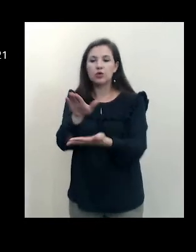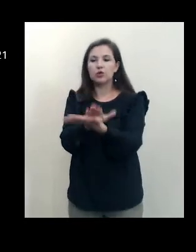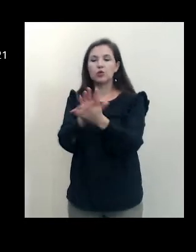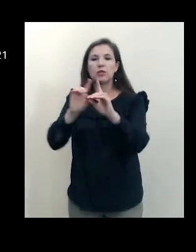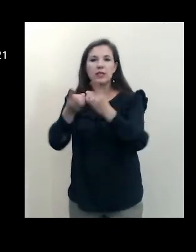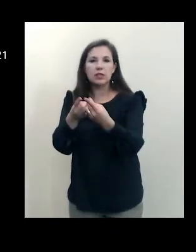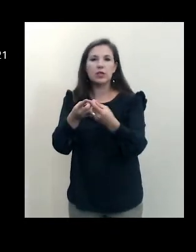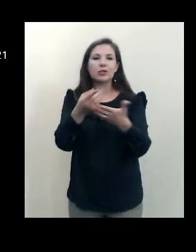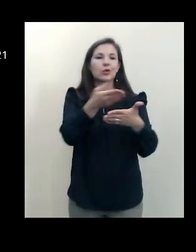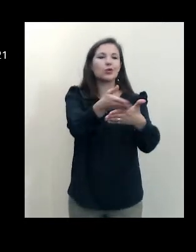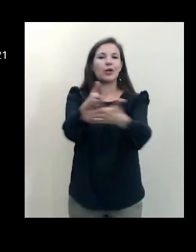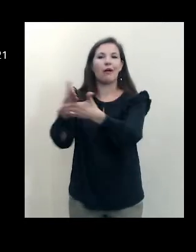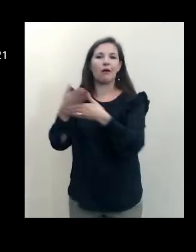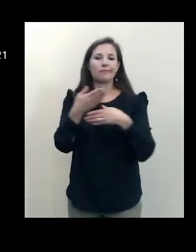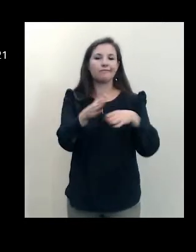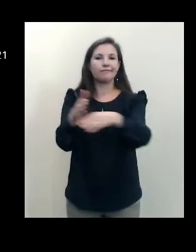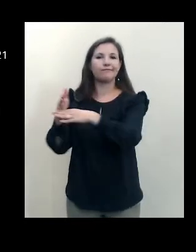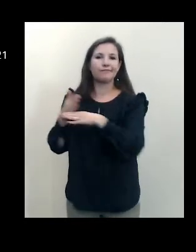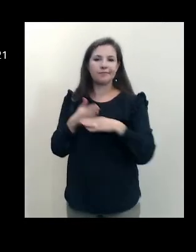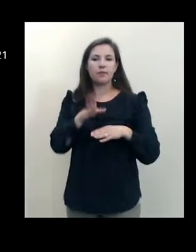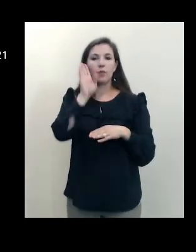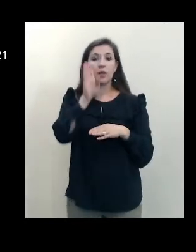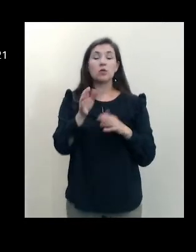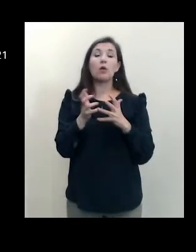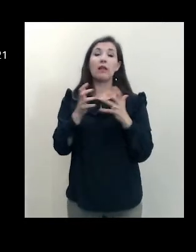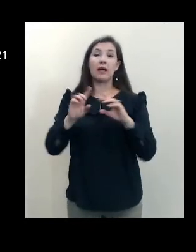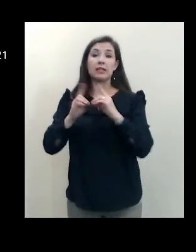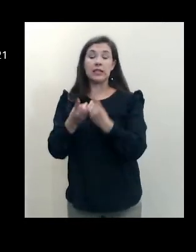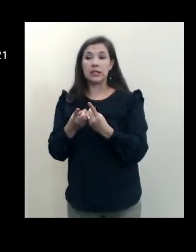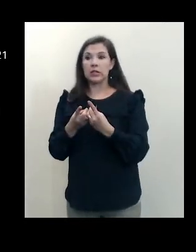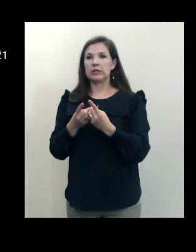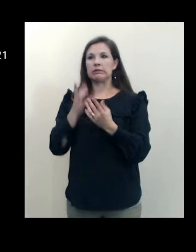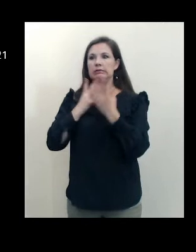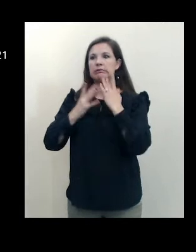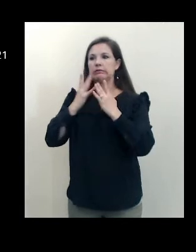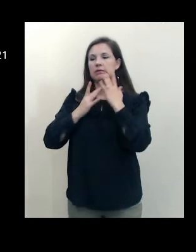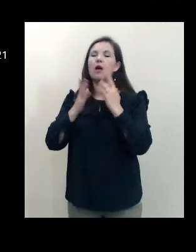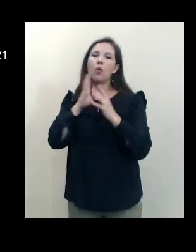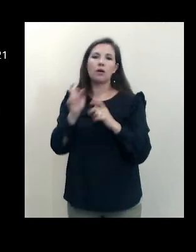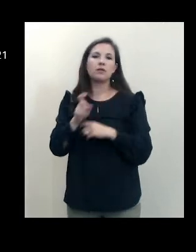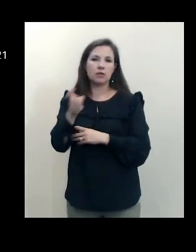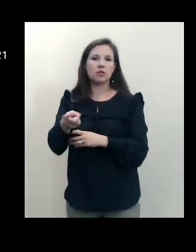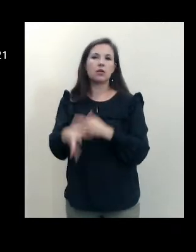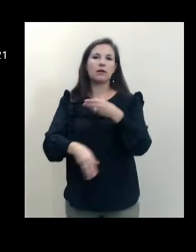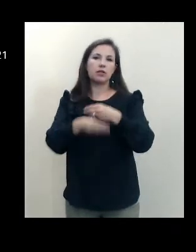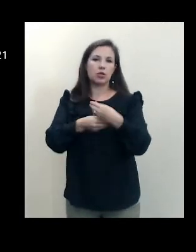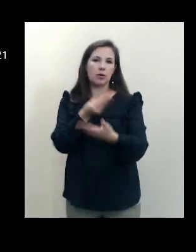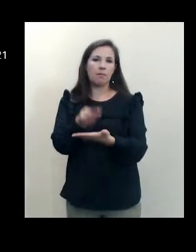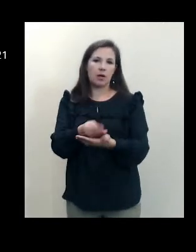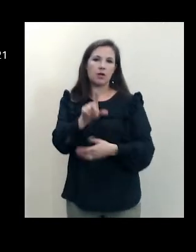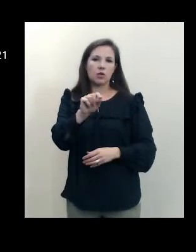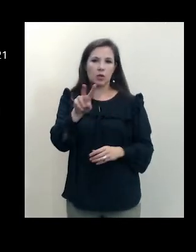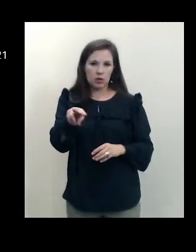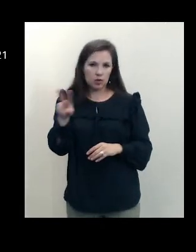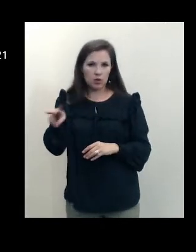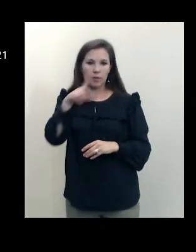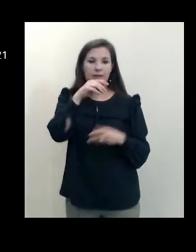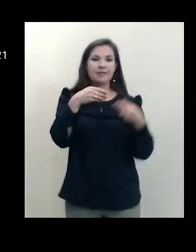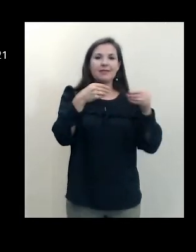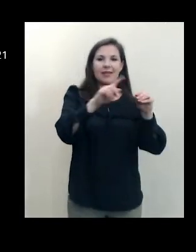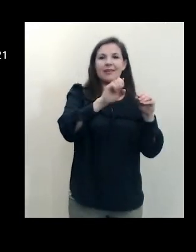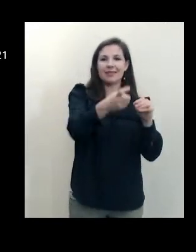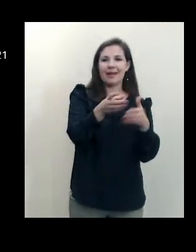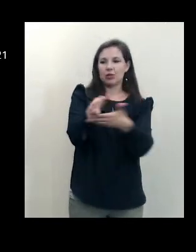districts. So for a lot of districts that have been hurting financially, they're going to be receiving additional money in 2022 because of the sales tax